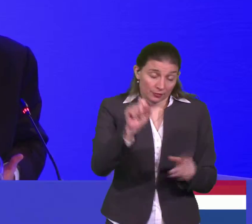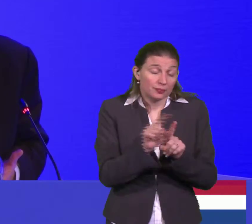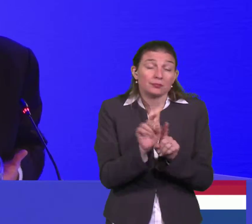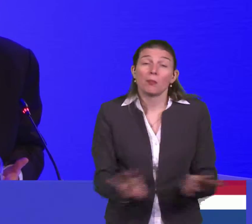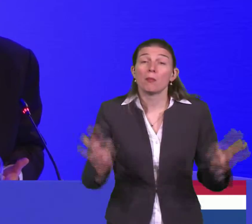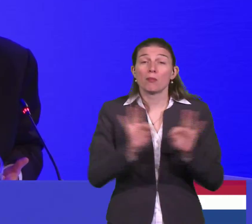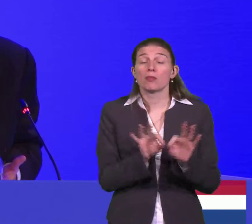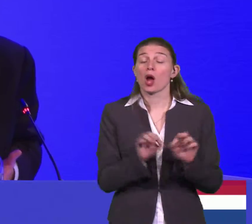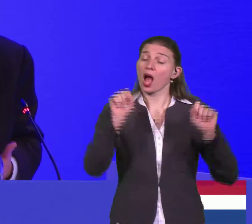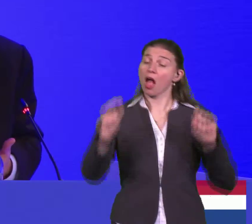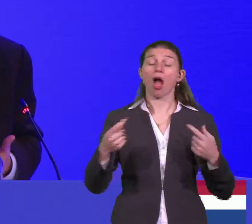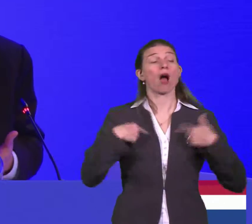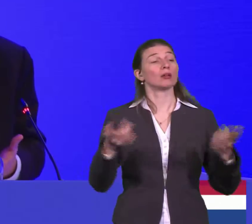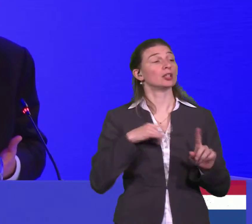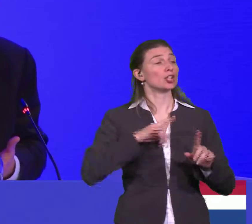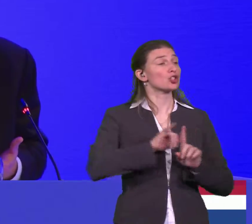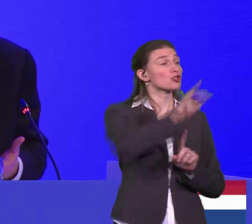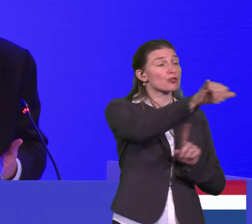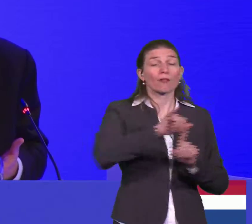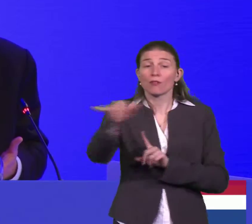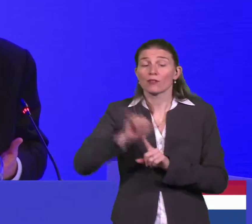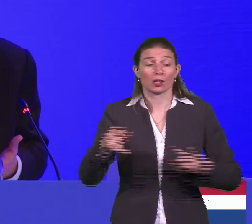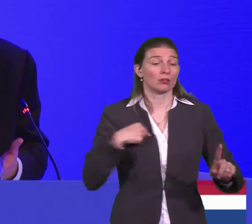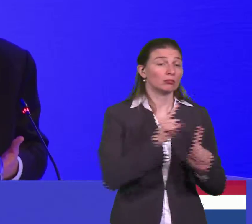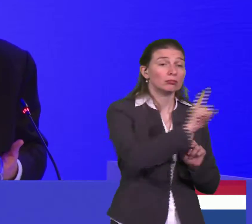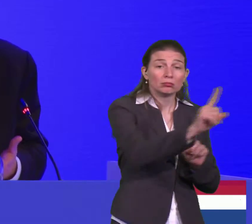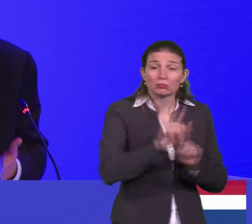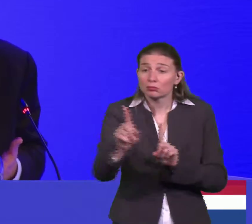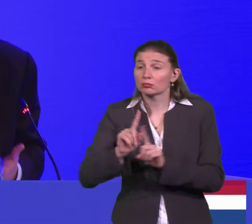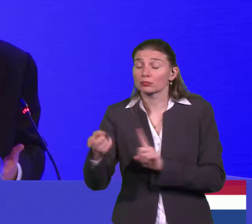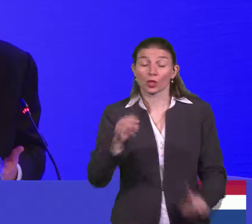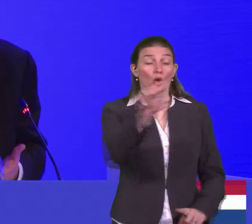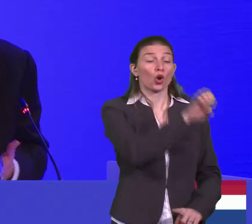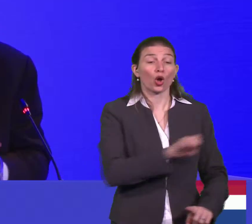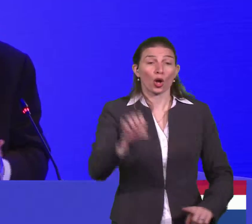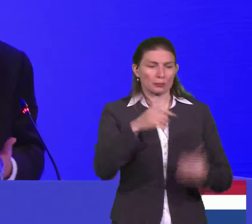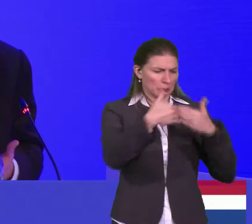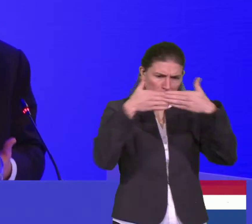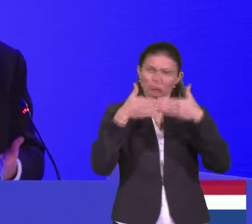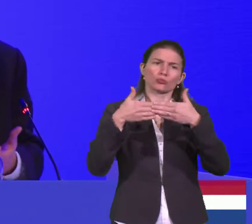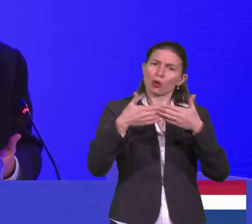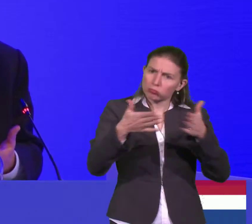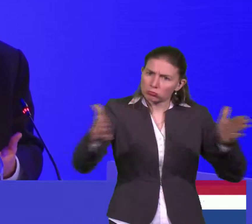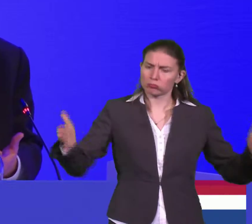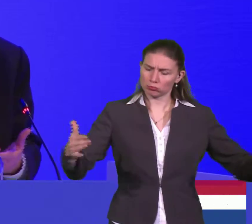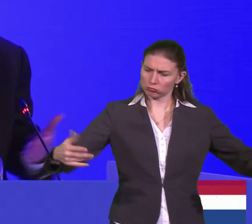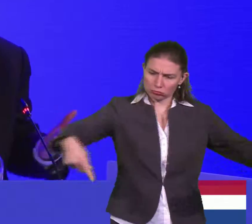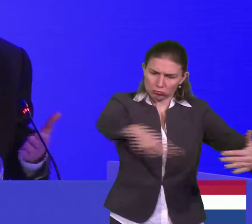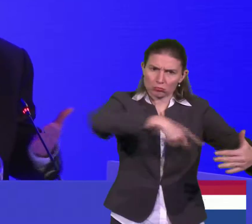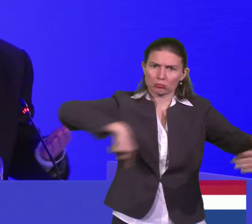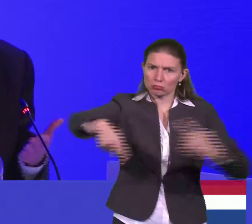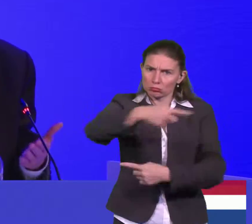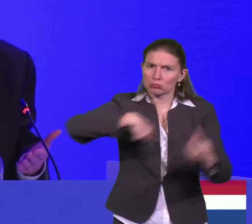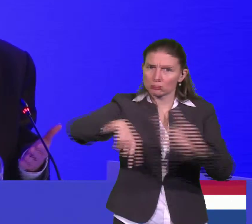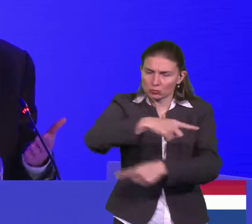travel, to engage, to make the European connections more deep. At the same time, we know obviously that always, there